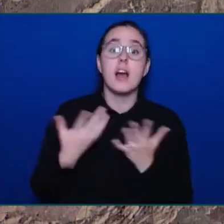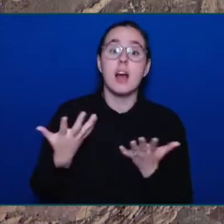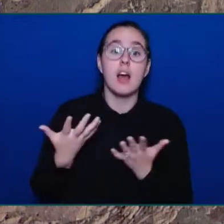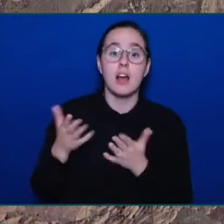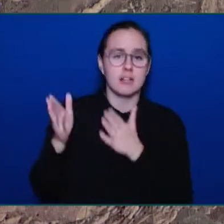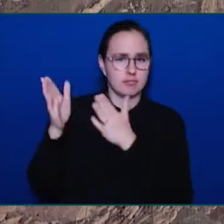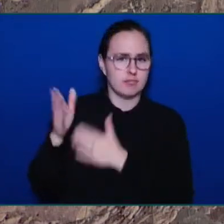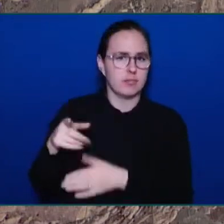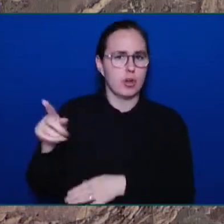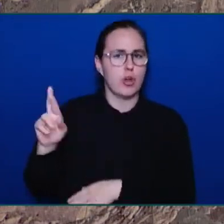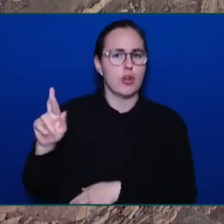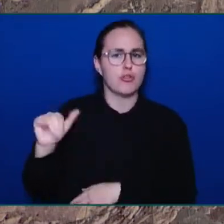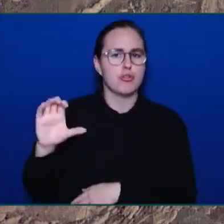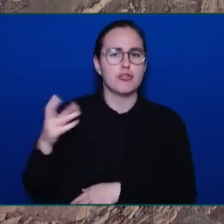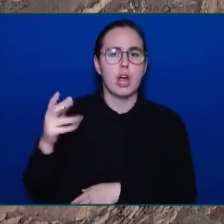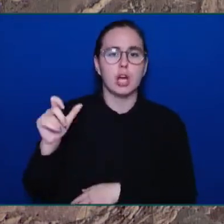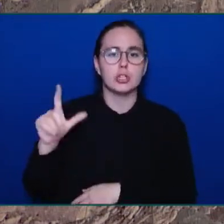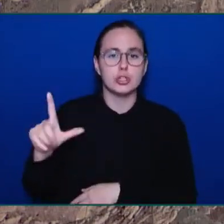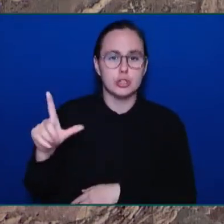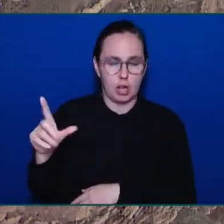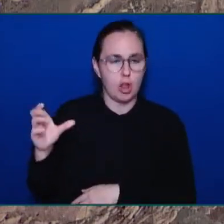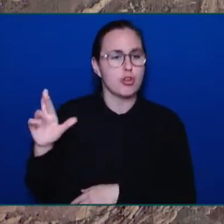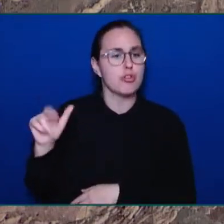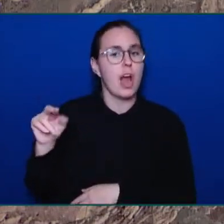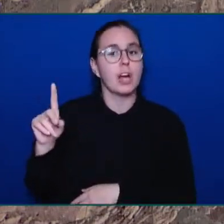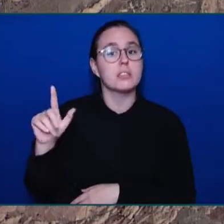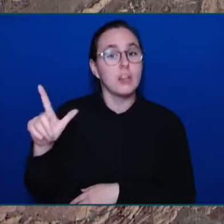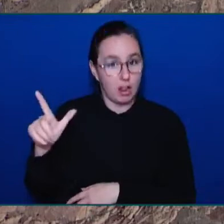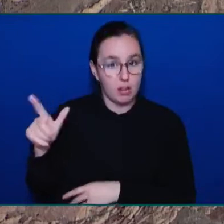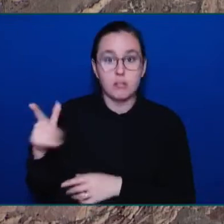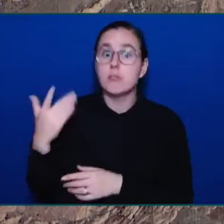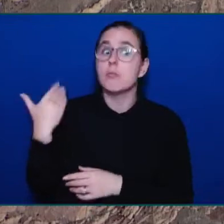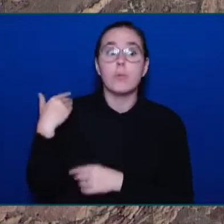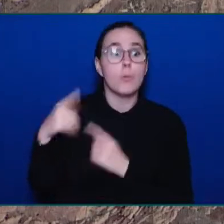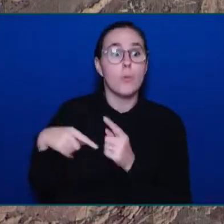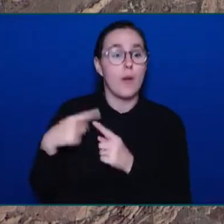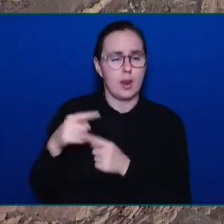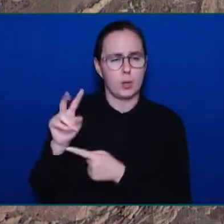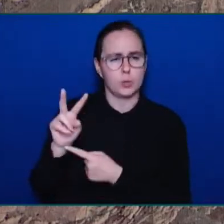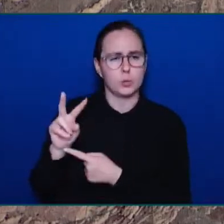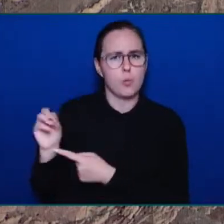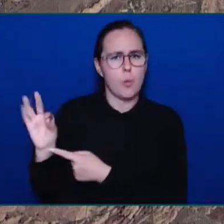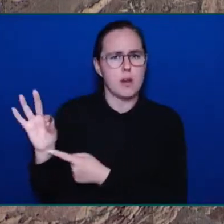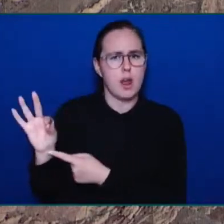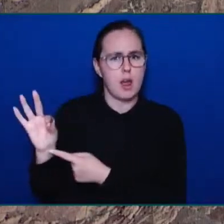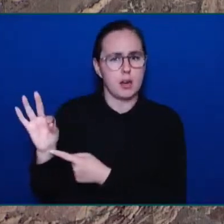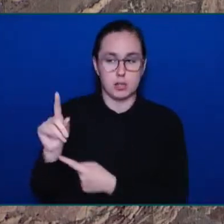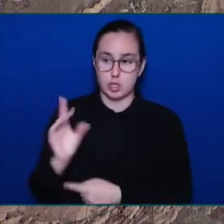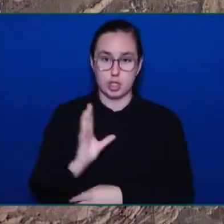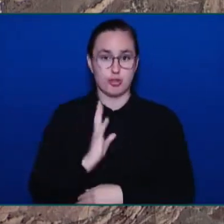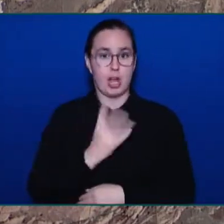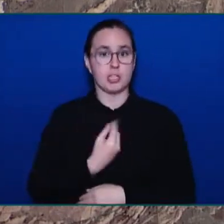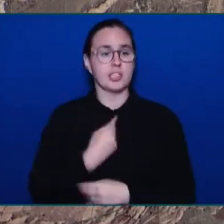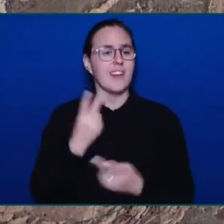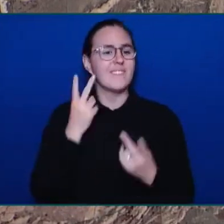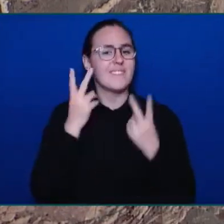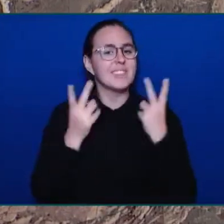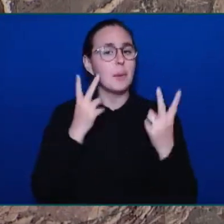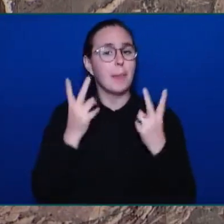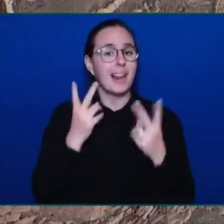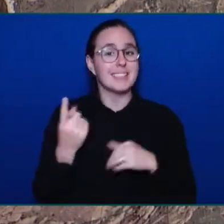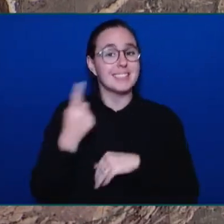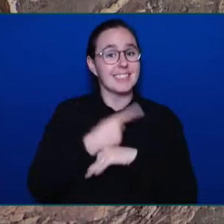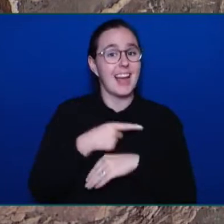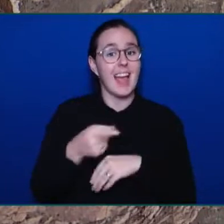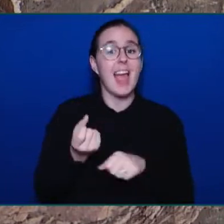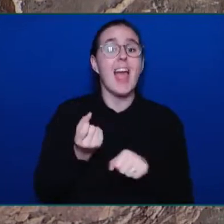awareness of discrimination that they face. Transgender Day of Visibility is held annually on March 31st, but since we're all going to be in